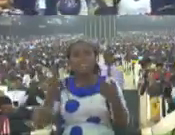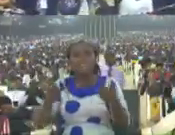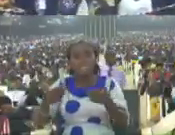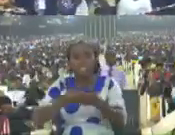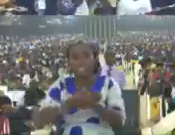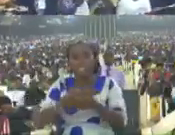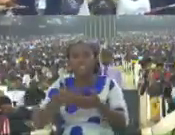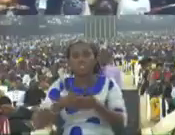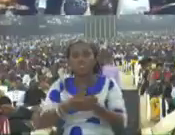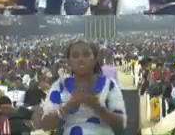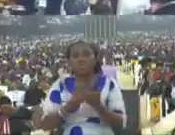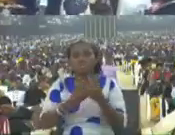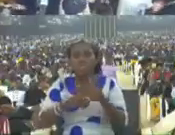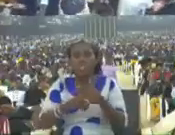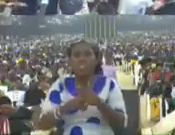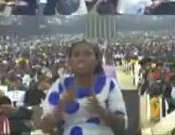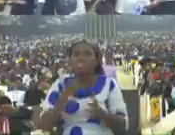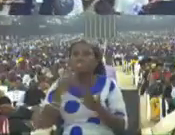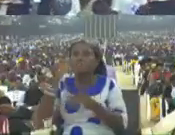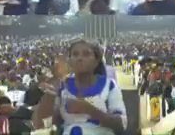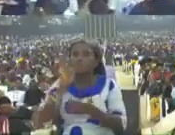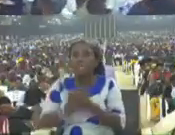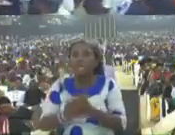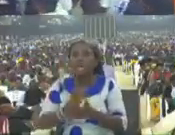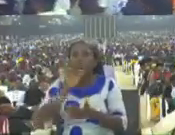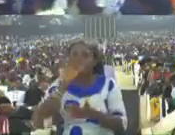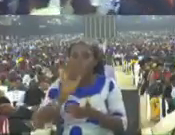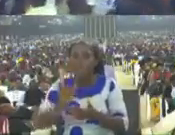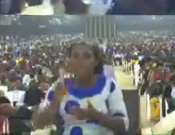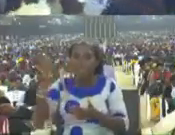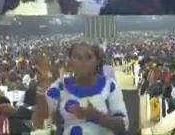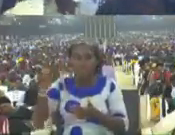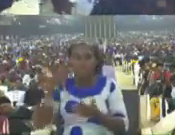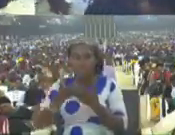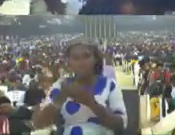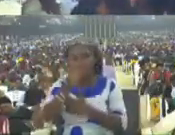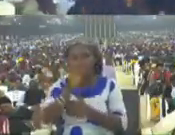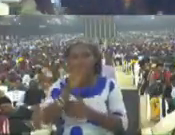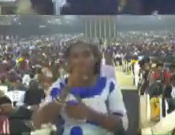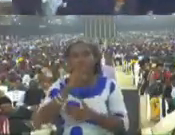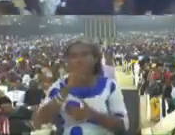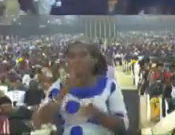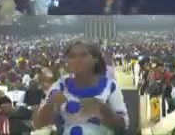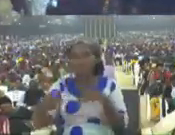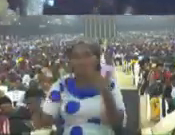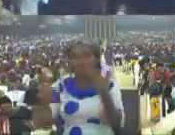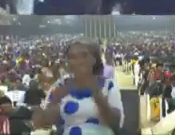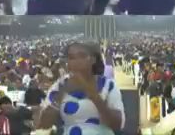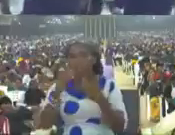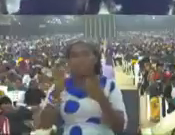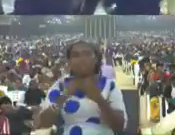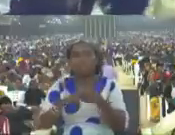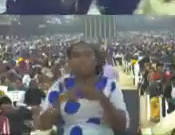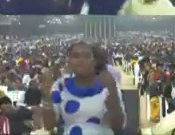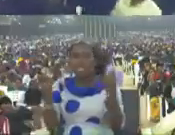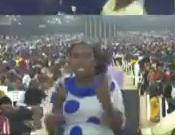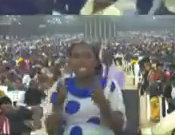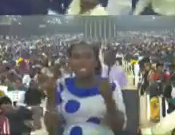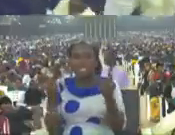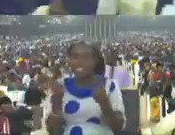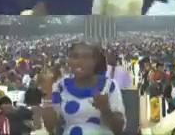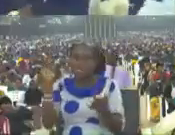Promise him that by the grace of God, you will not go back into a world of sin. That you will serve